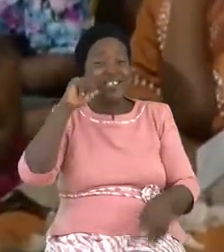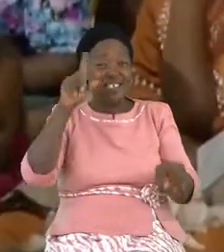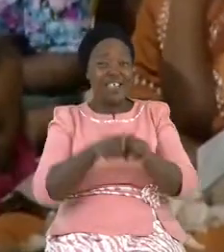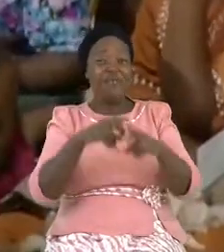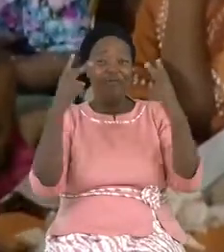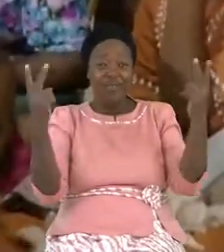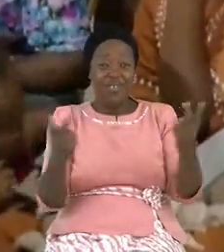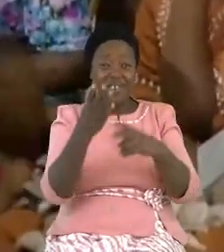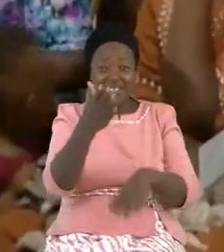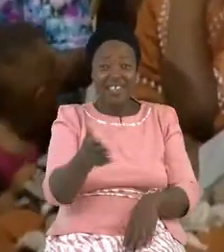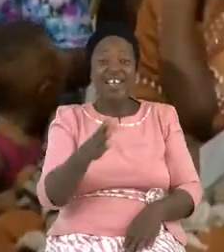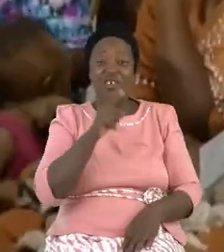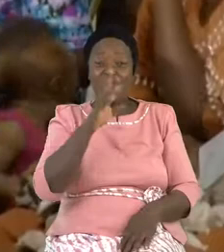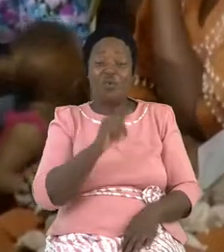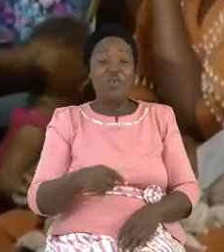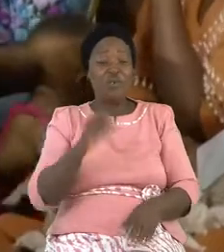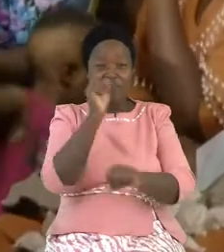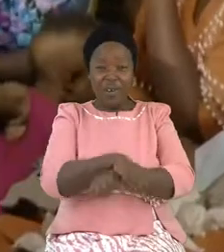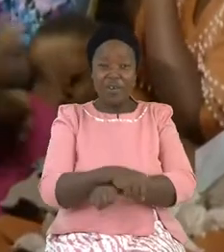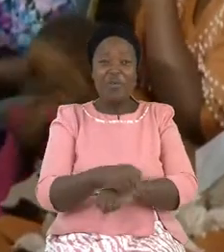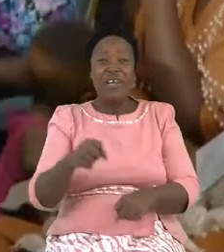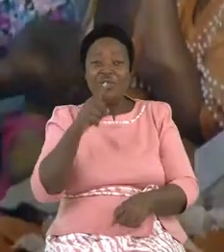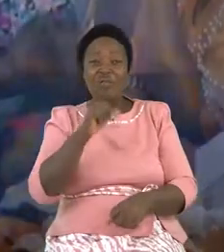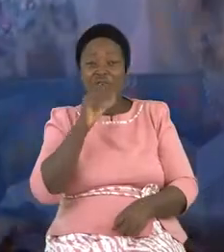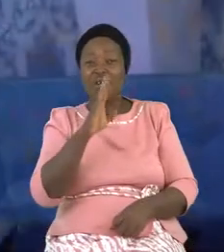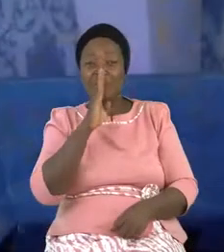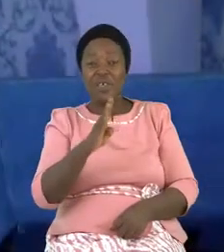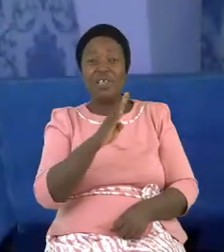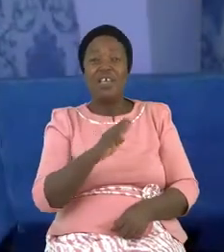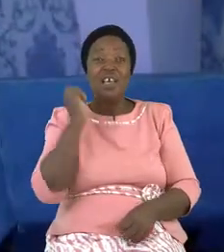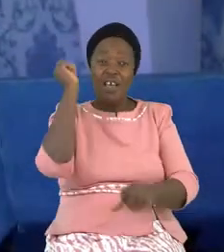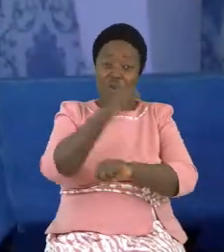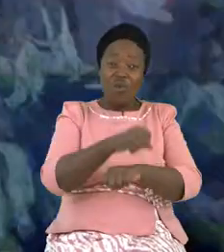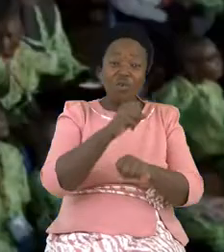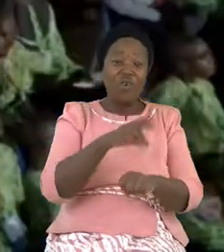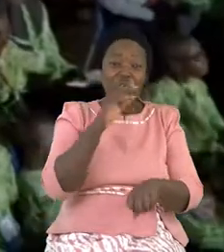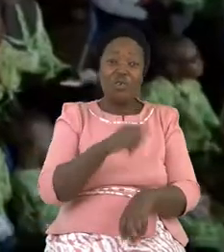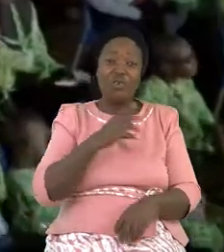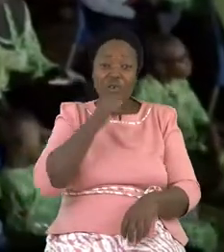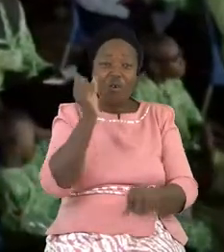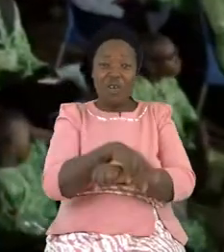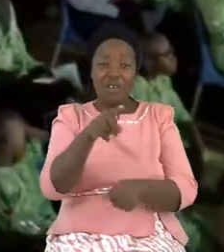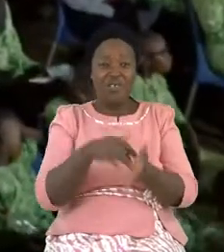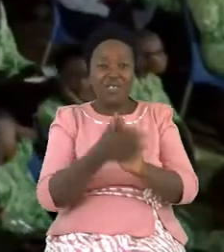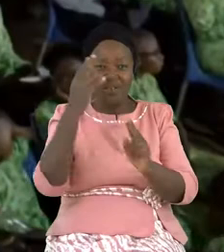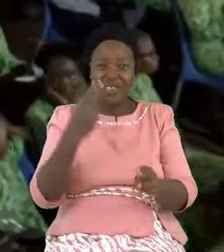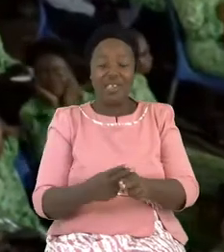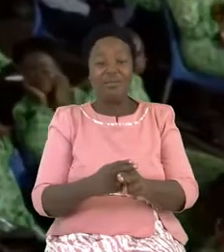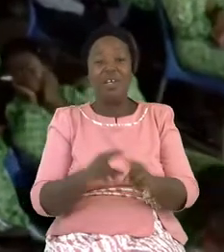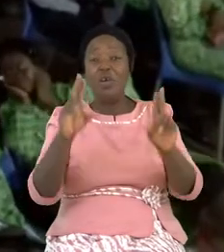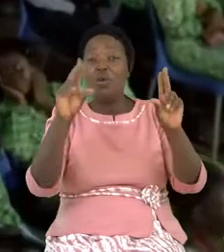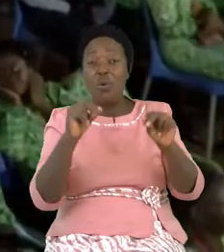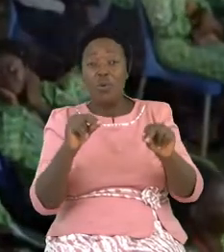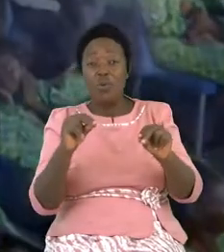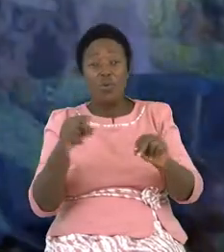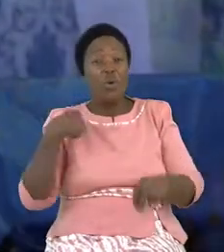will overcome. You will not be a victim in Jesus' name. Nay. We,